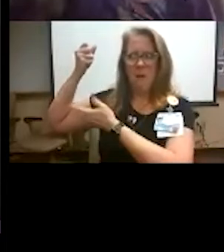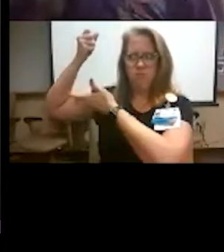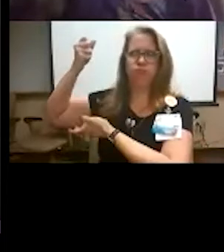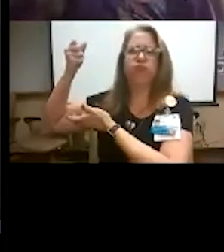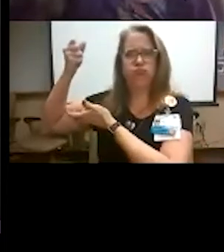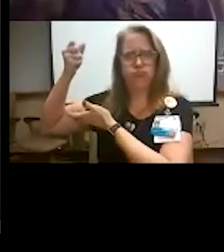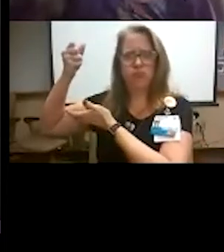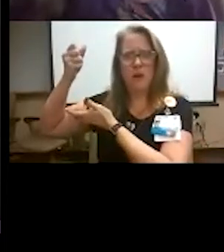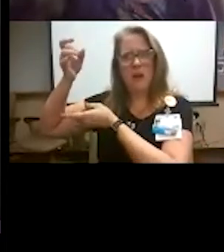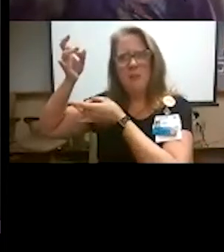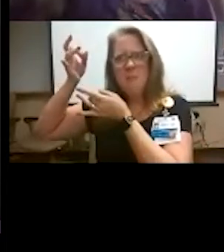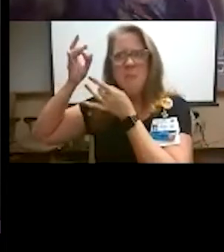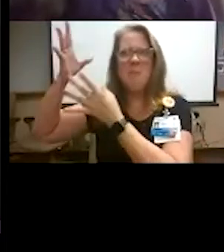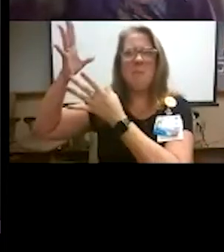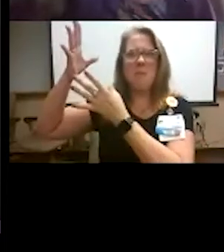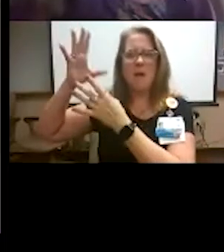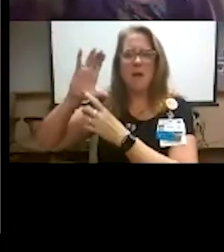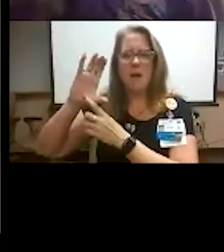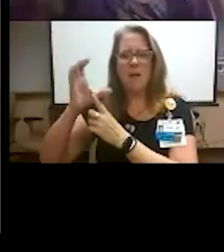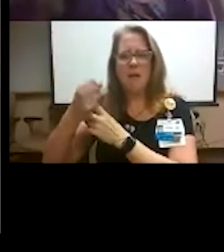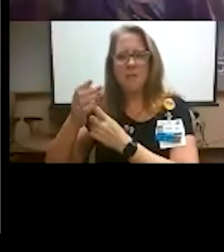impending, terrorizing issue of climate change.